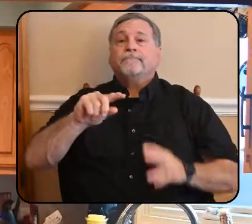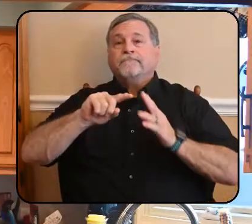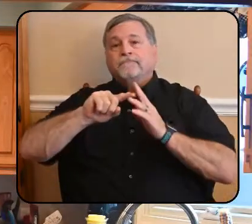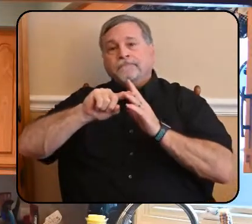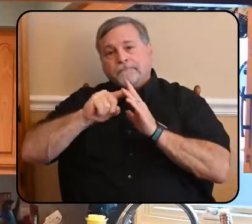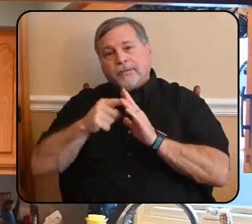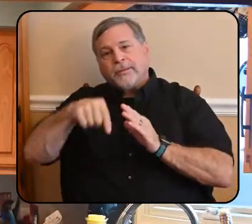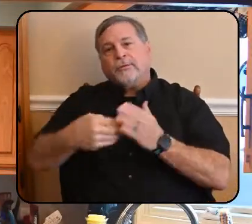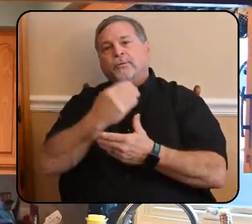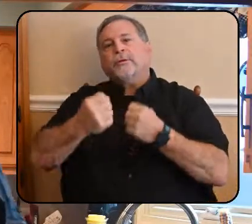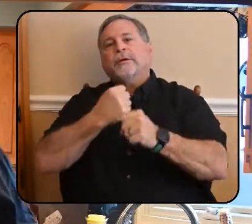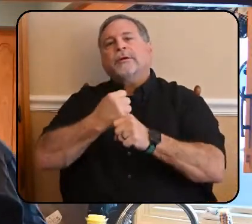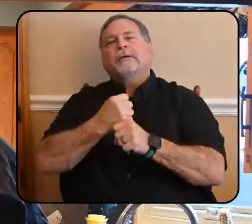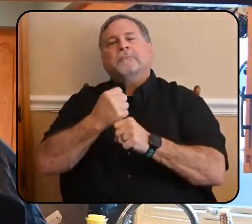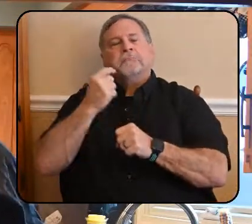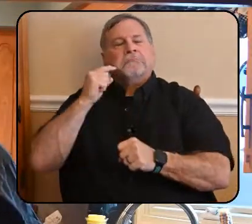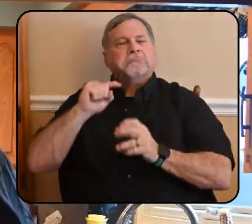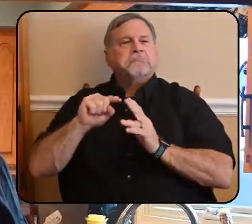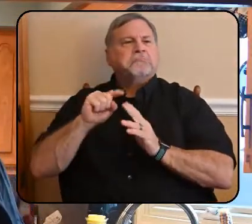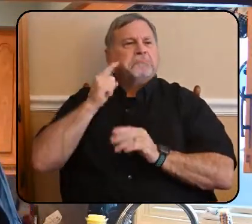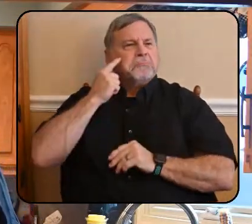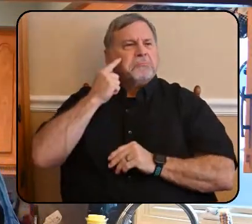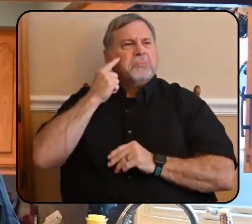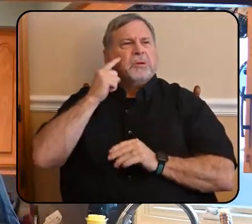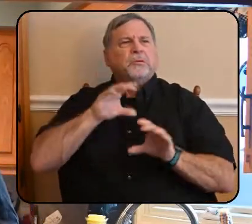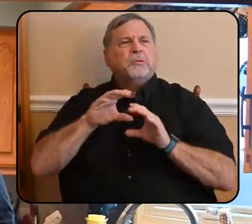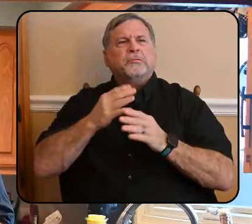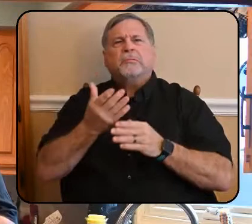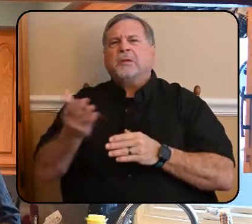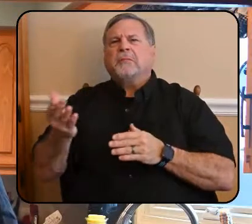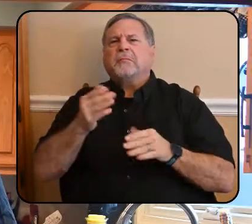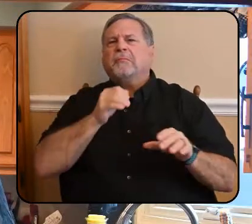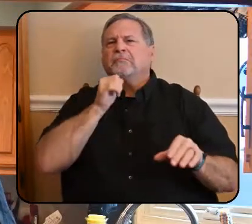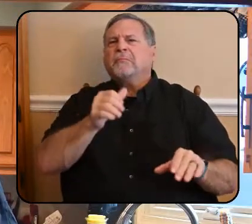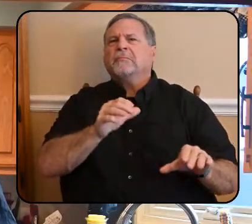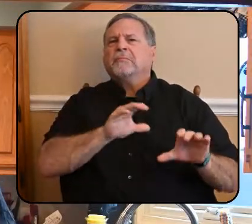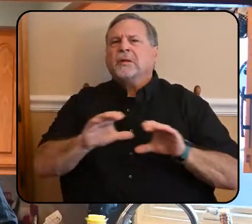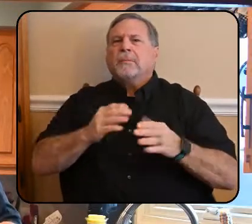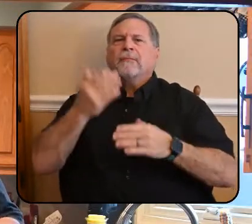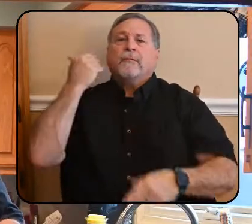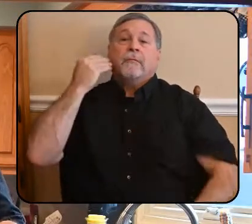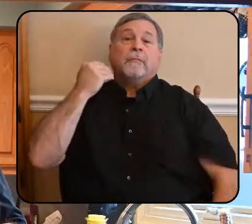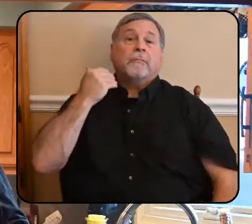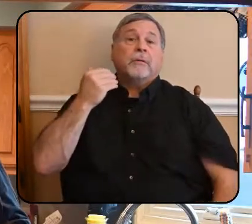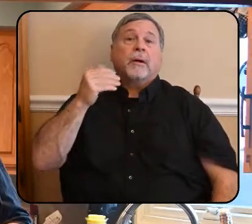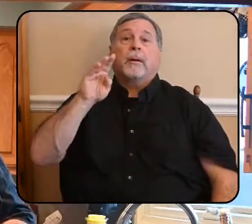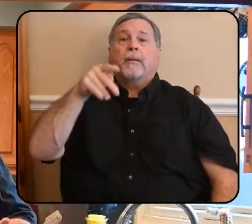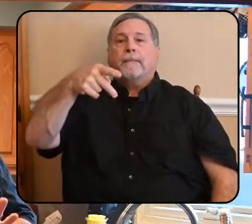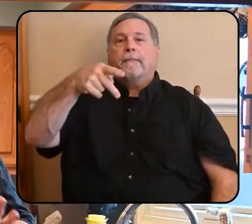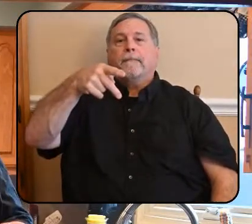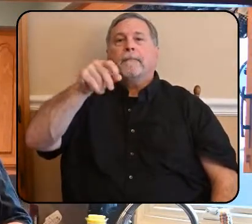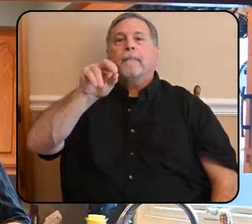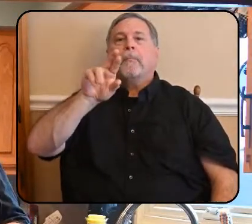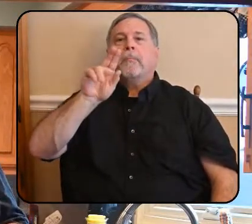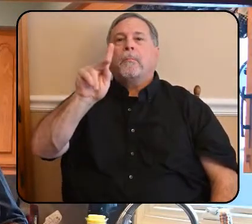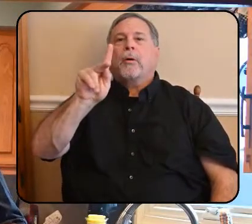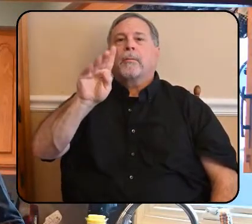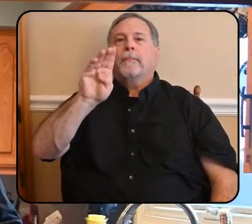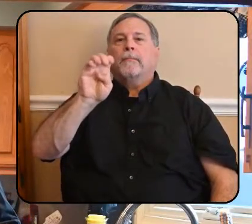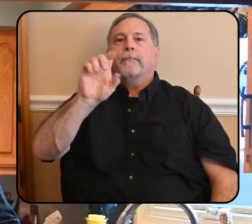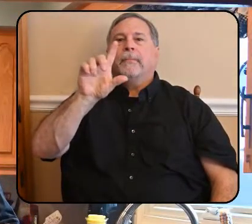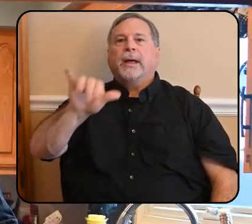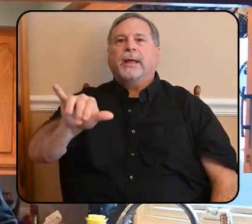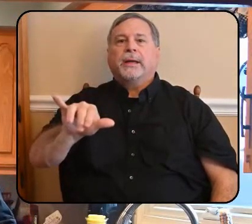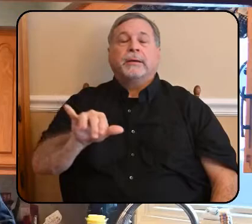thought I'd do a few things that I haven't done before. I'm going to do a pork belly, and what we're going to do is make basically a